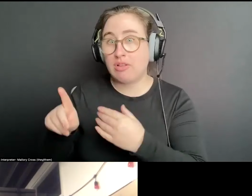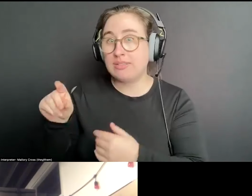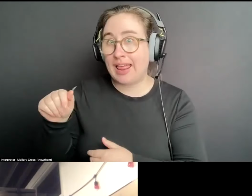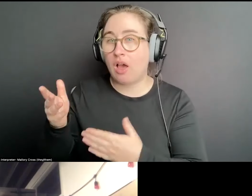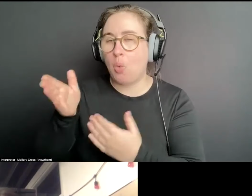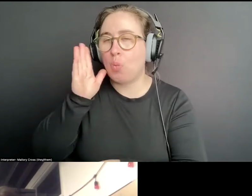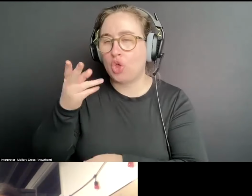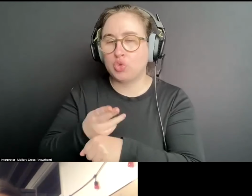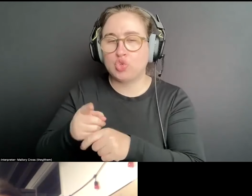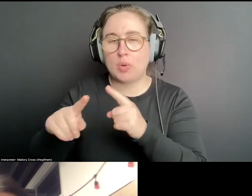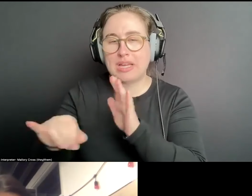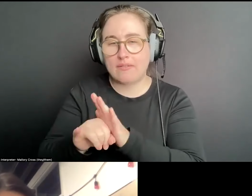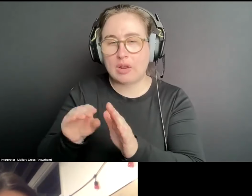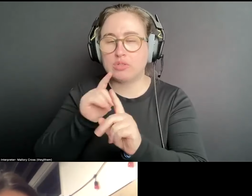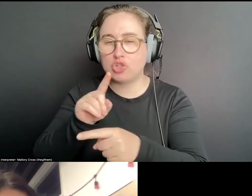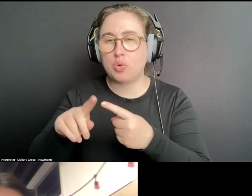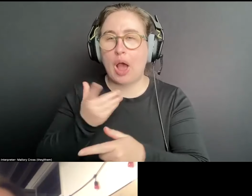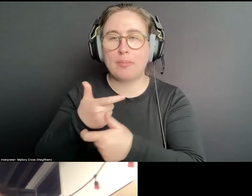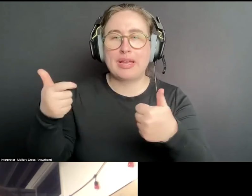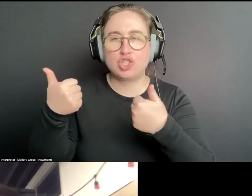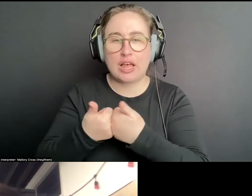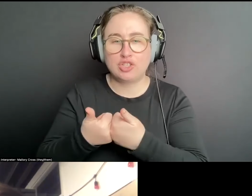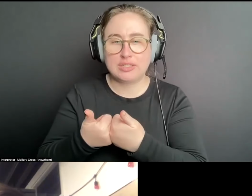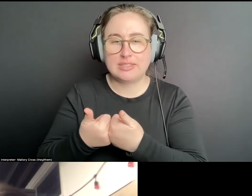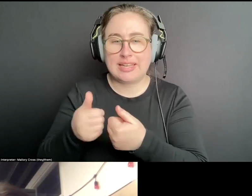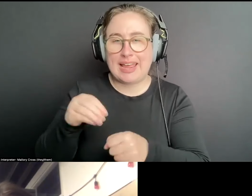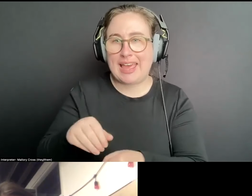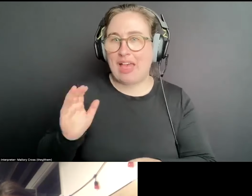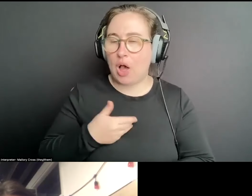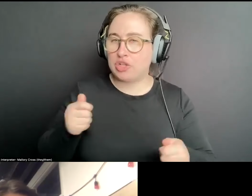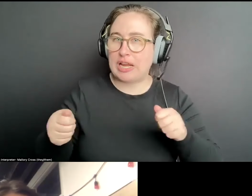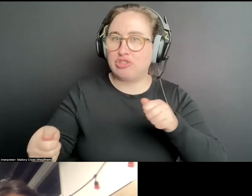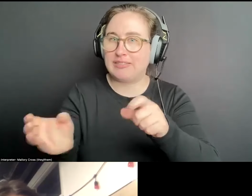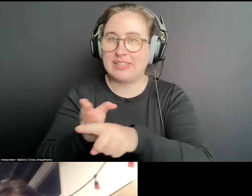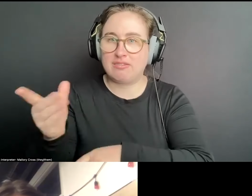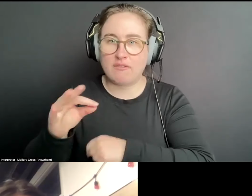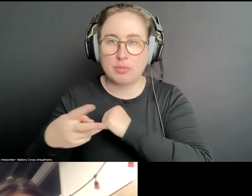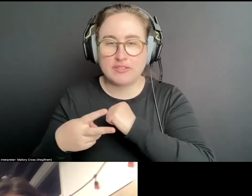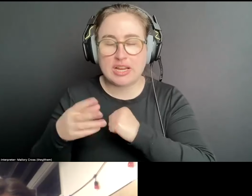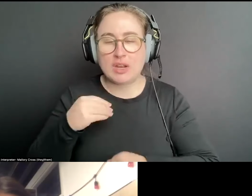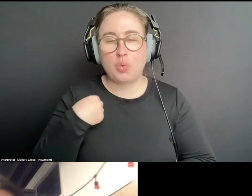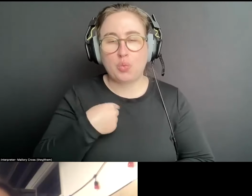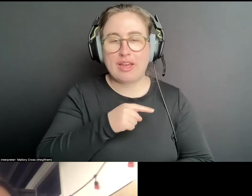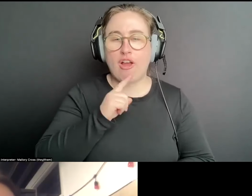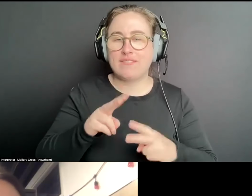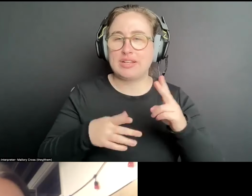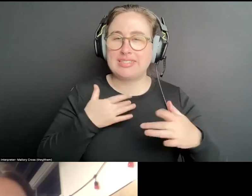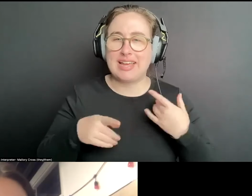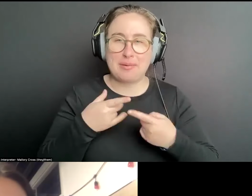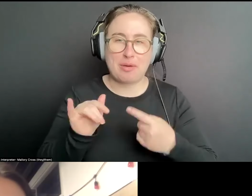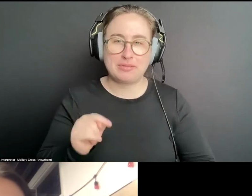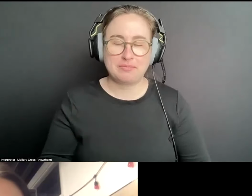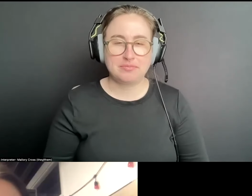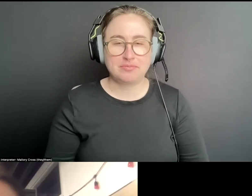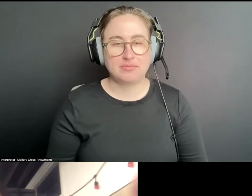to identify and respond to our greatest challenges in the changing field of AV preservation. And we are so excited about it. I